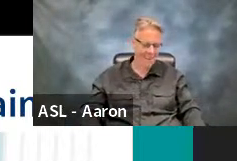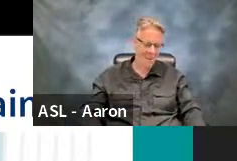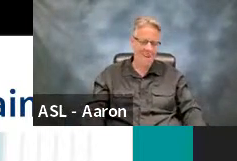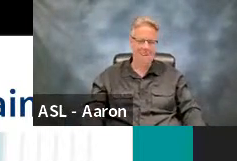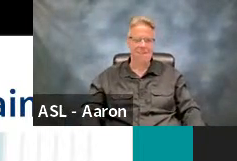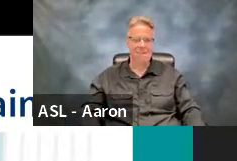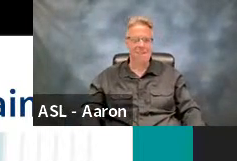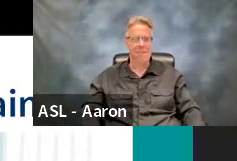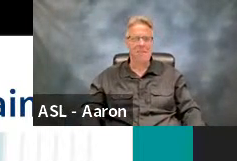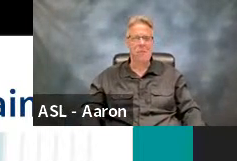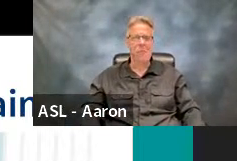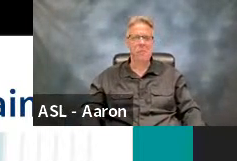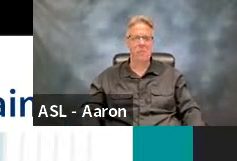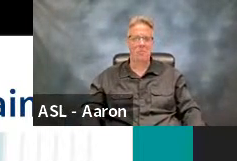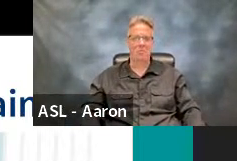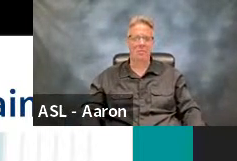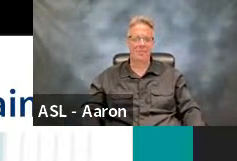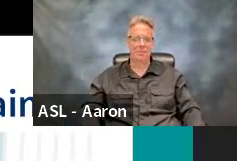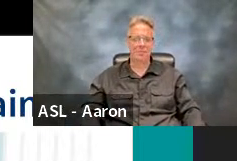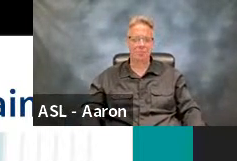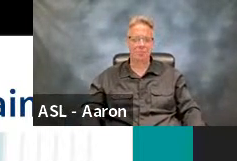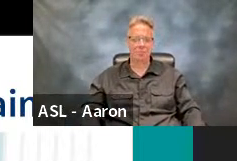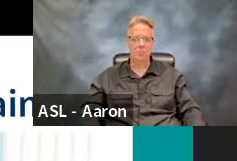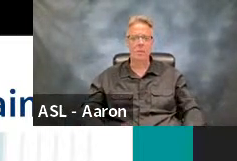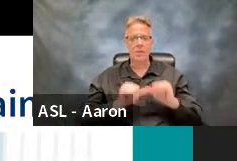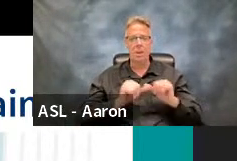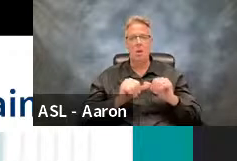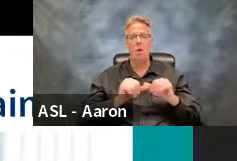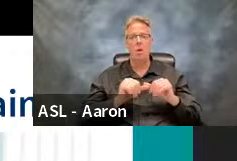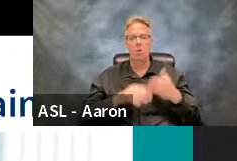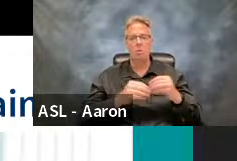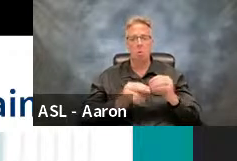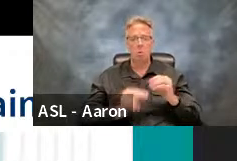keep moving. Continuing north, this is showing